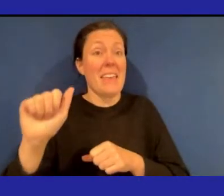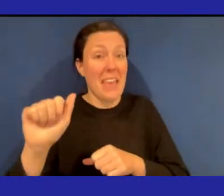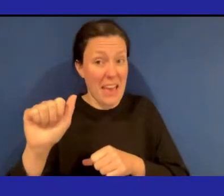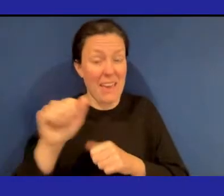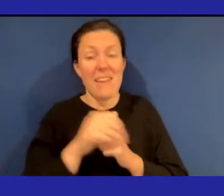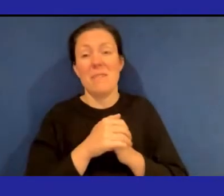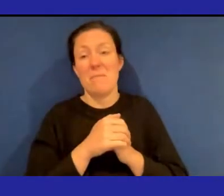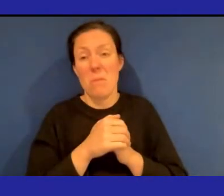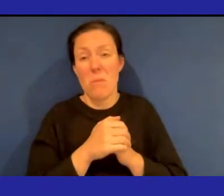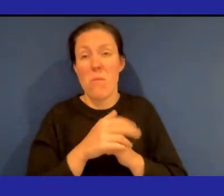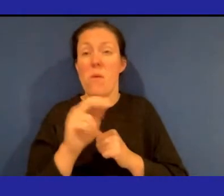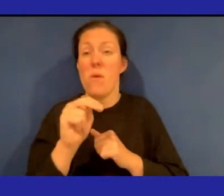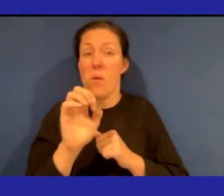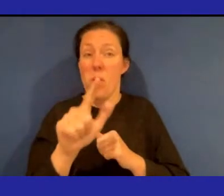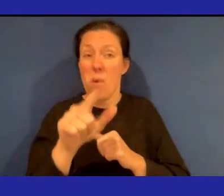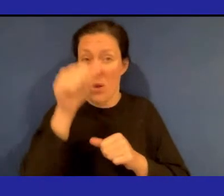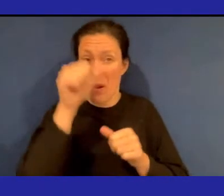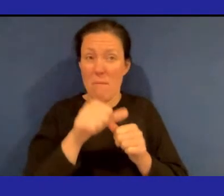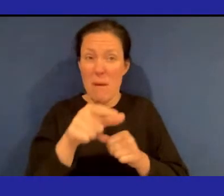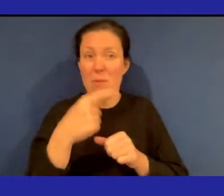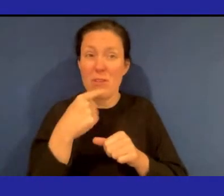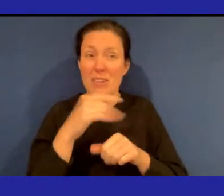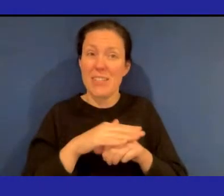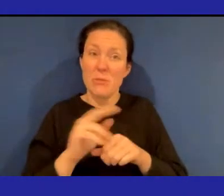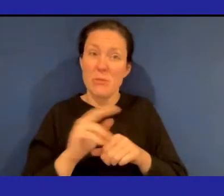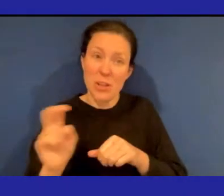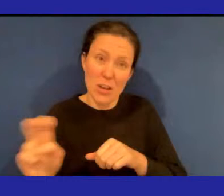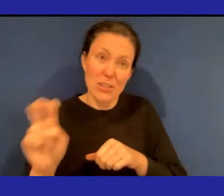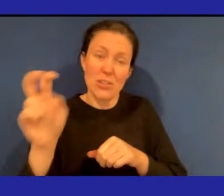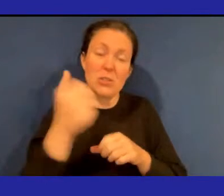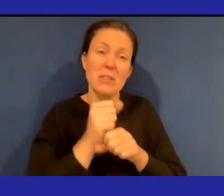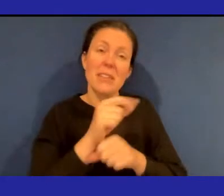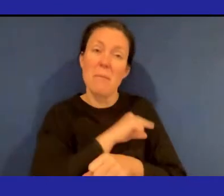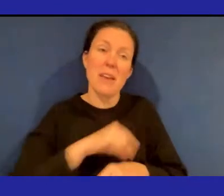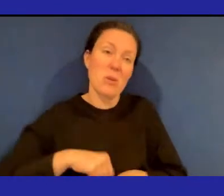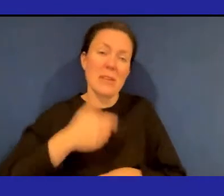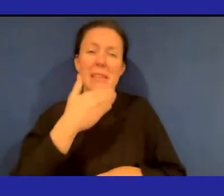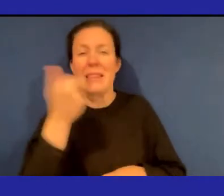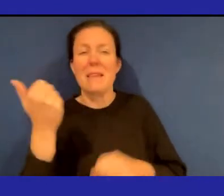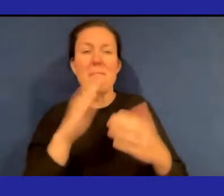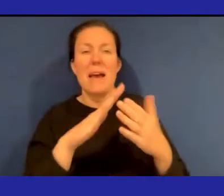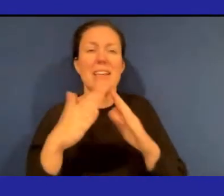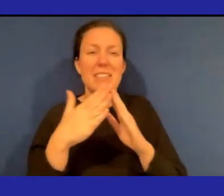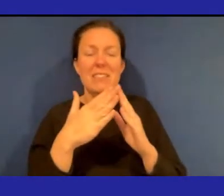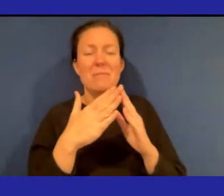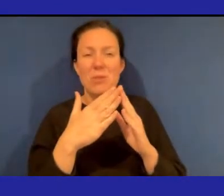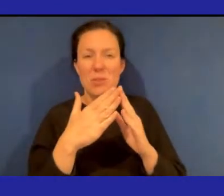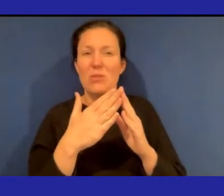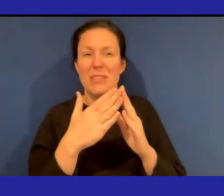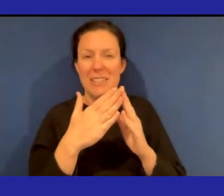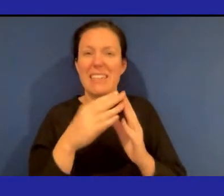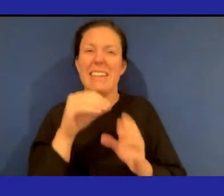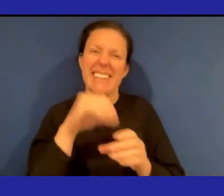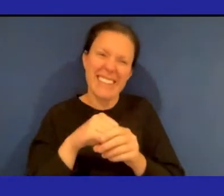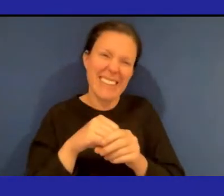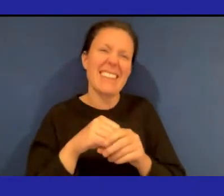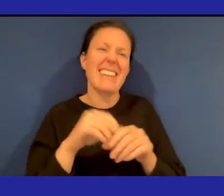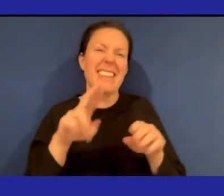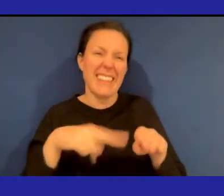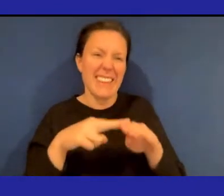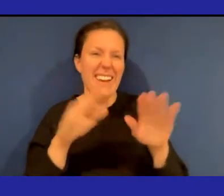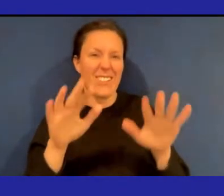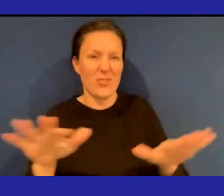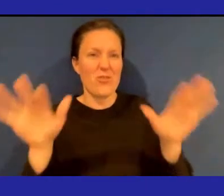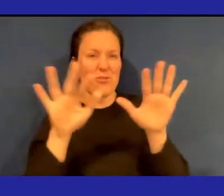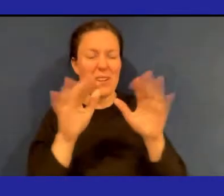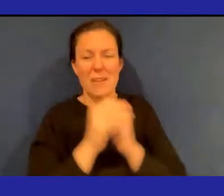returned, said he was on a journey to make Queens the best community hospital in the country. And 2